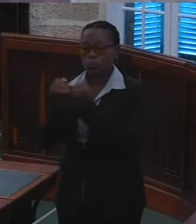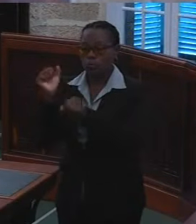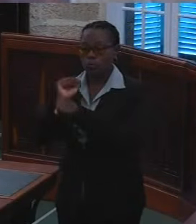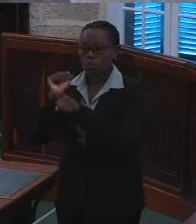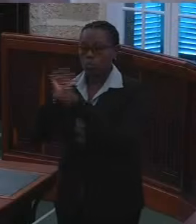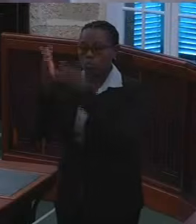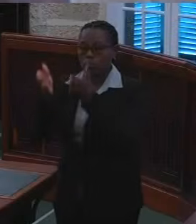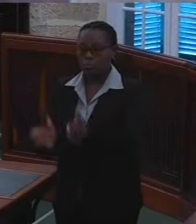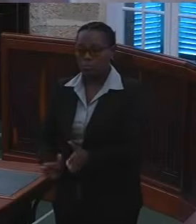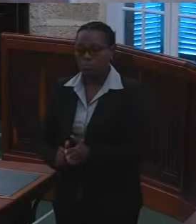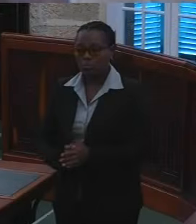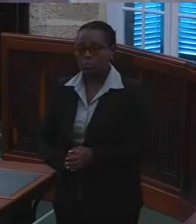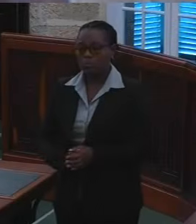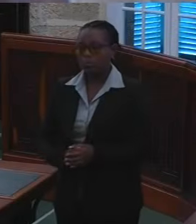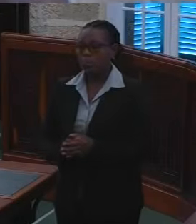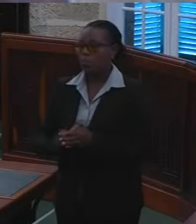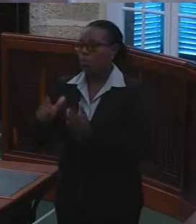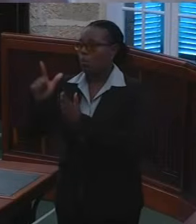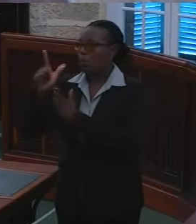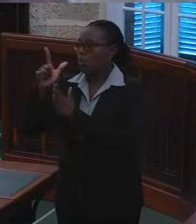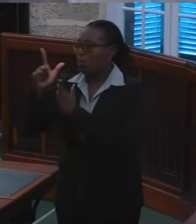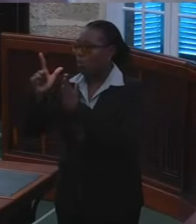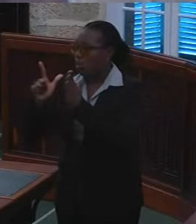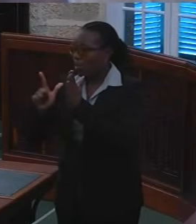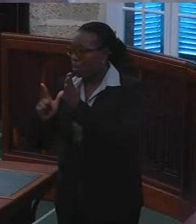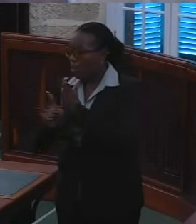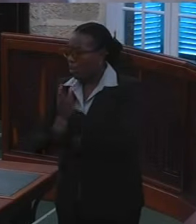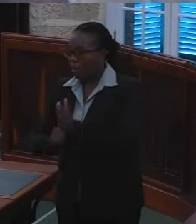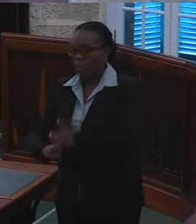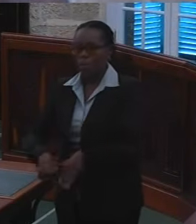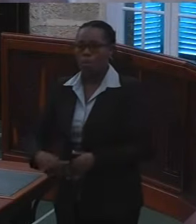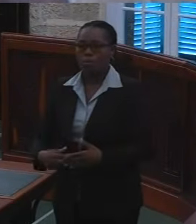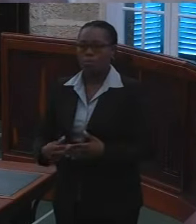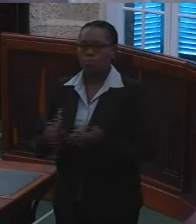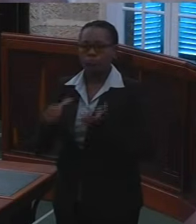professionals, law enforcement officers,